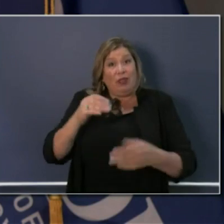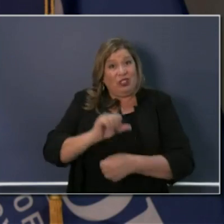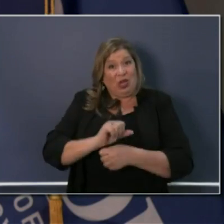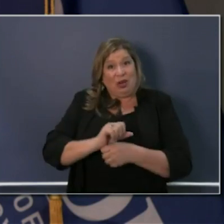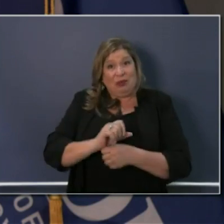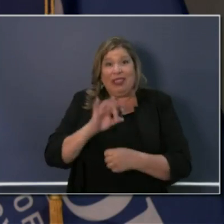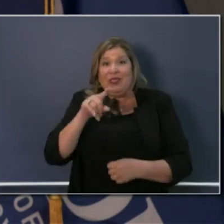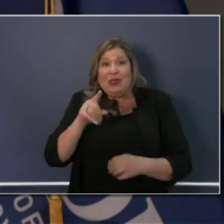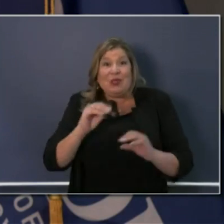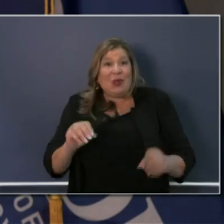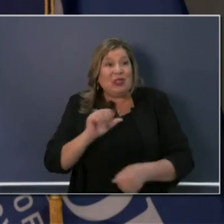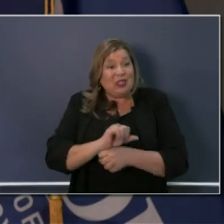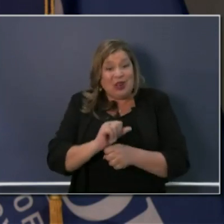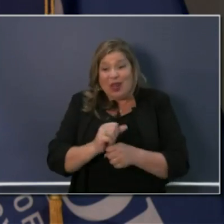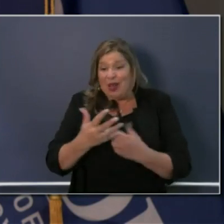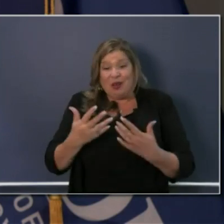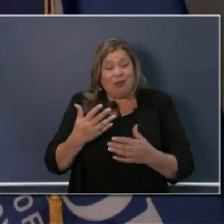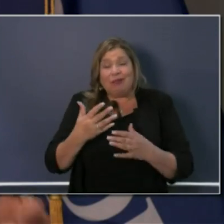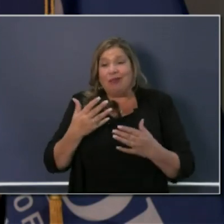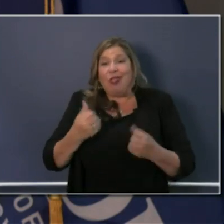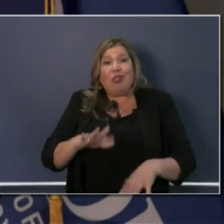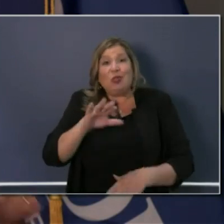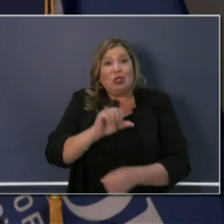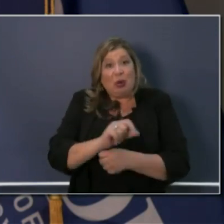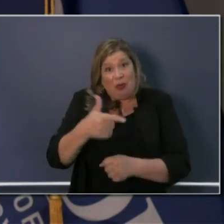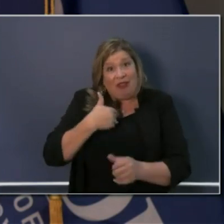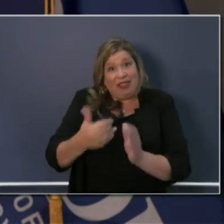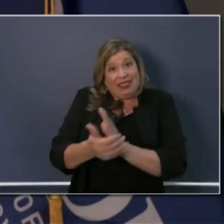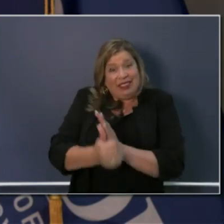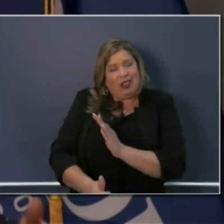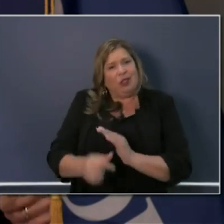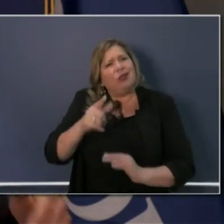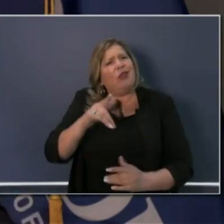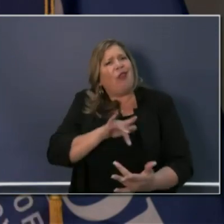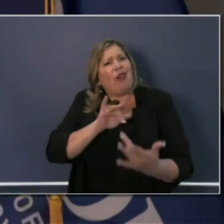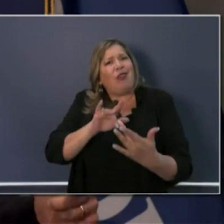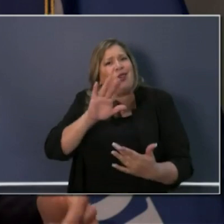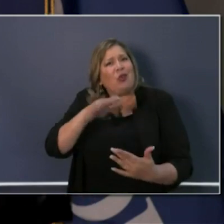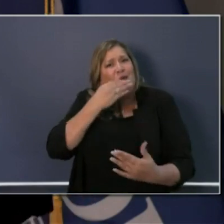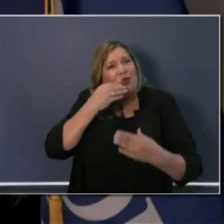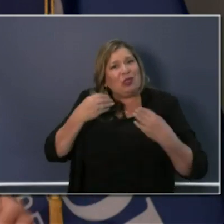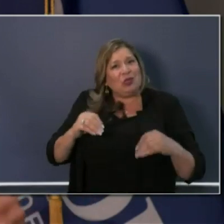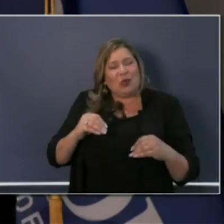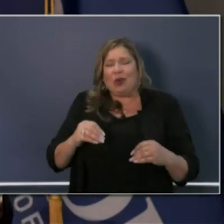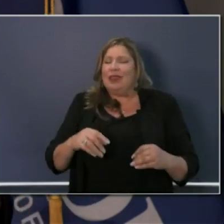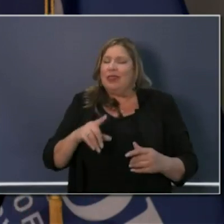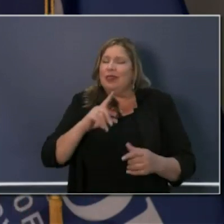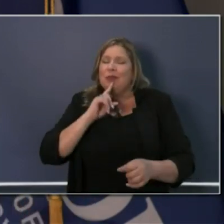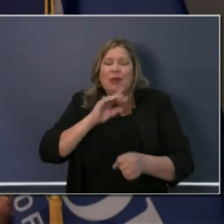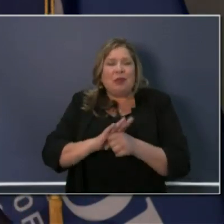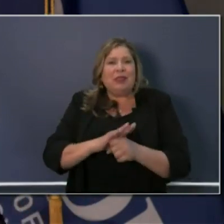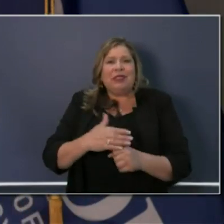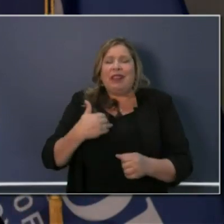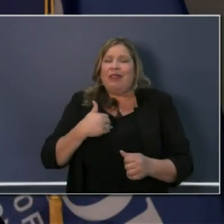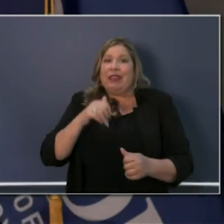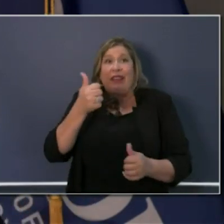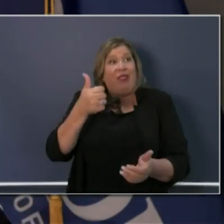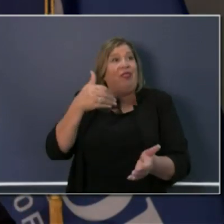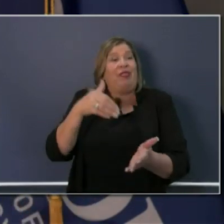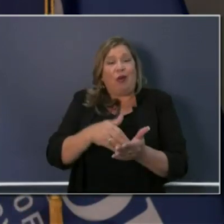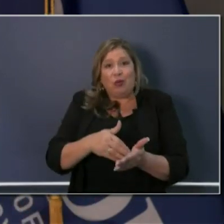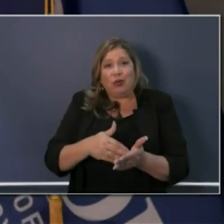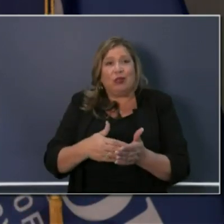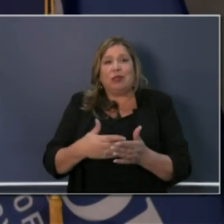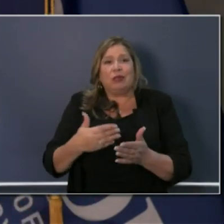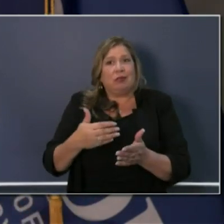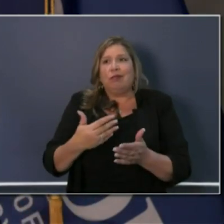California, if you've got skills, call your local grocer. I assure you, thousands and thousands, 10,000 as of yesterday, open